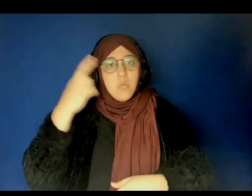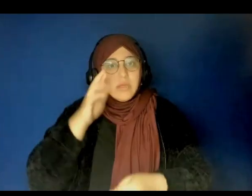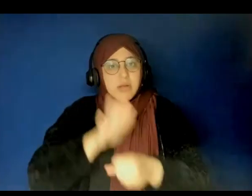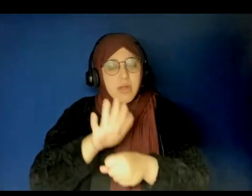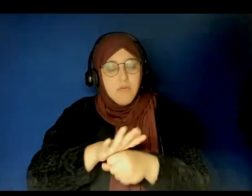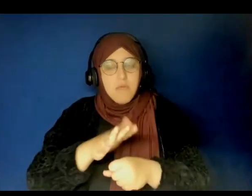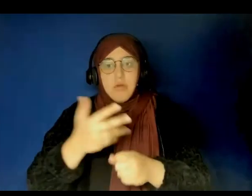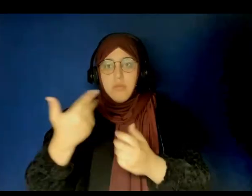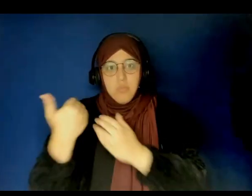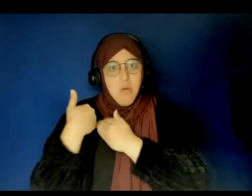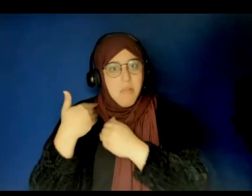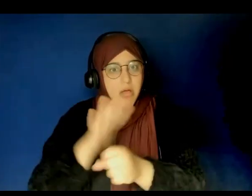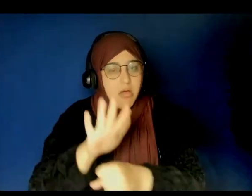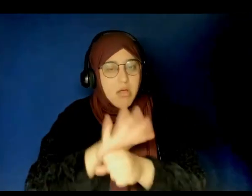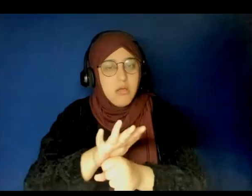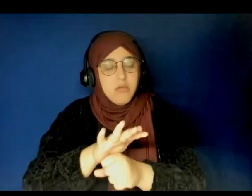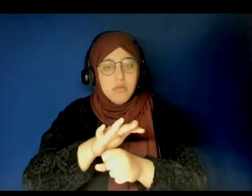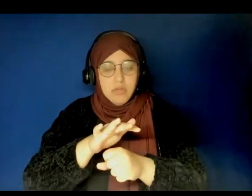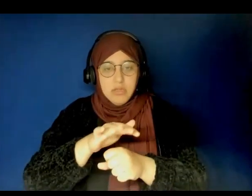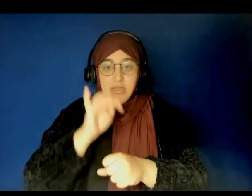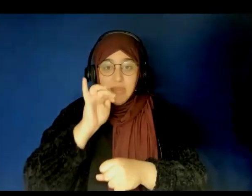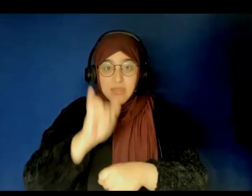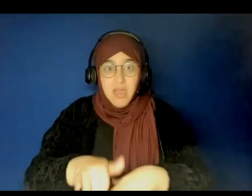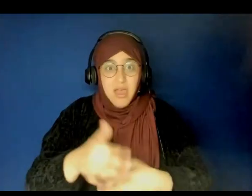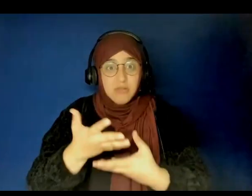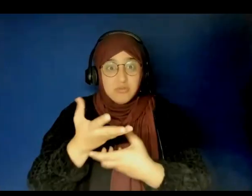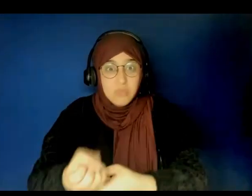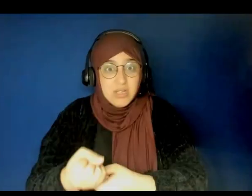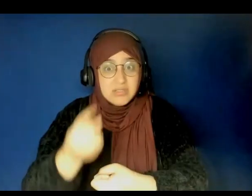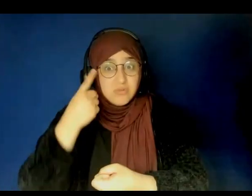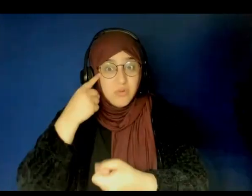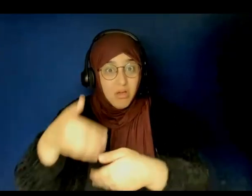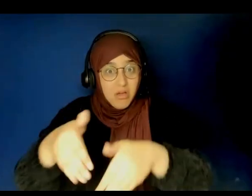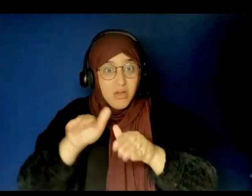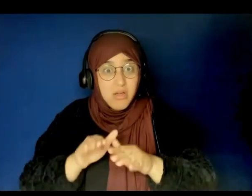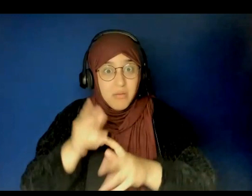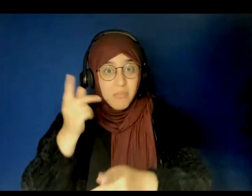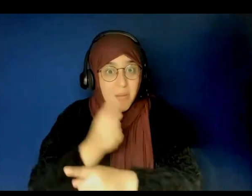That trust to be buried properly is something we should take seriously.